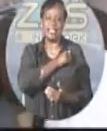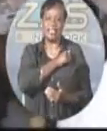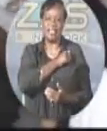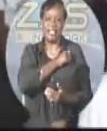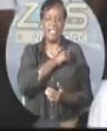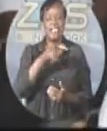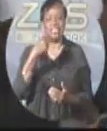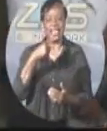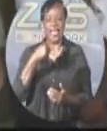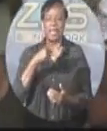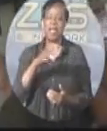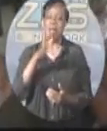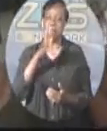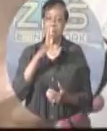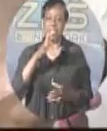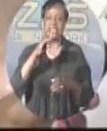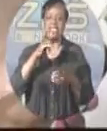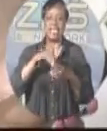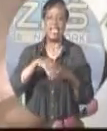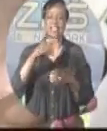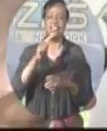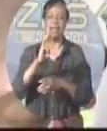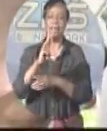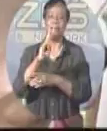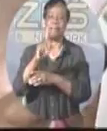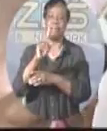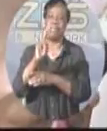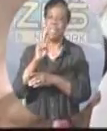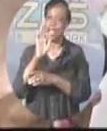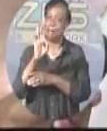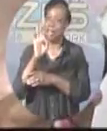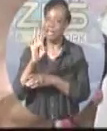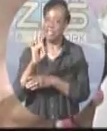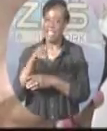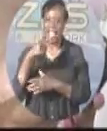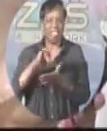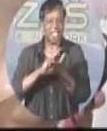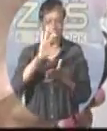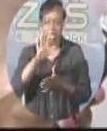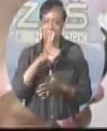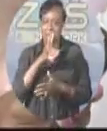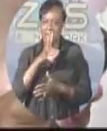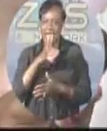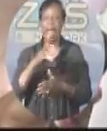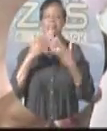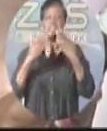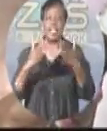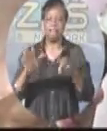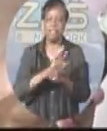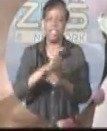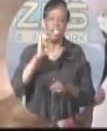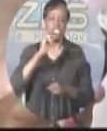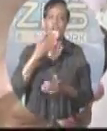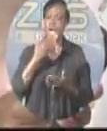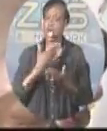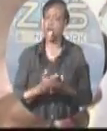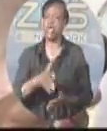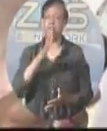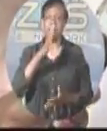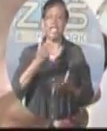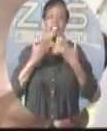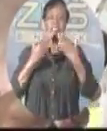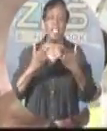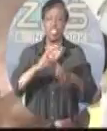Mommy? That's your mommy? Yes, yeah, so I'm thankful. She's a good mother, and thank you all for